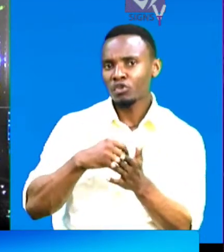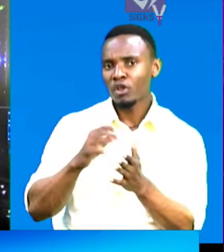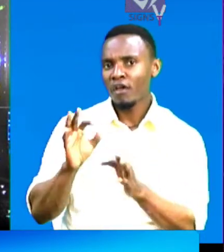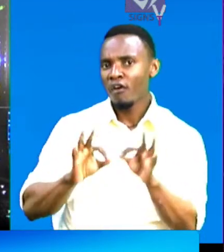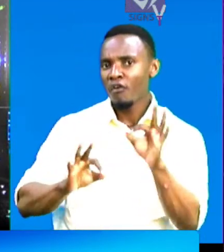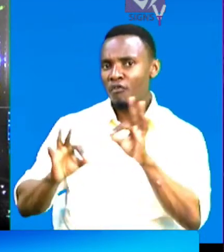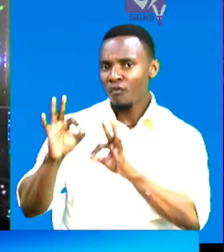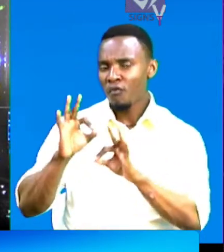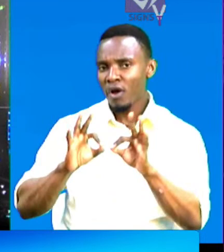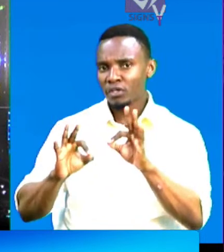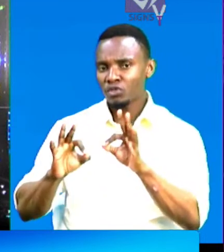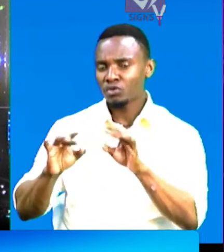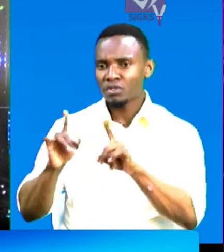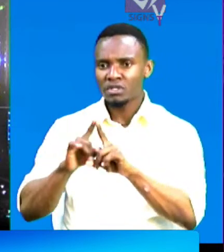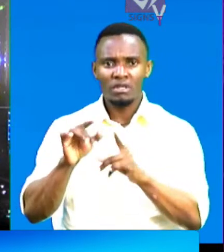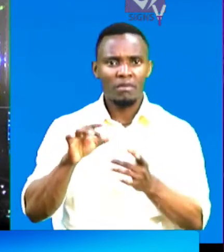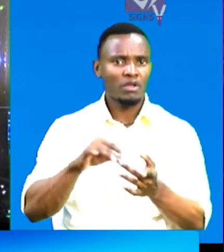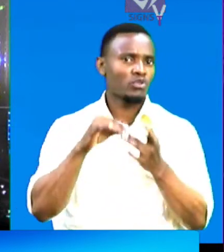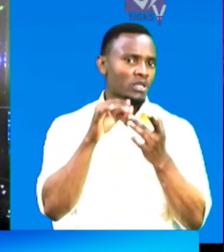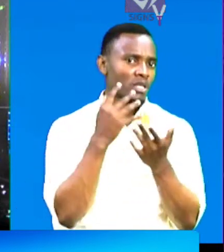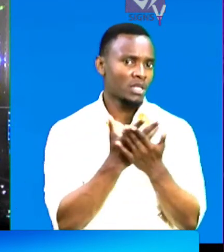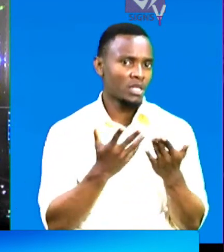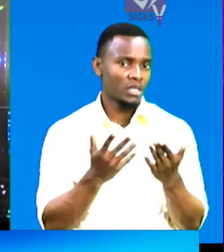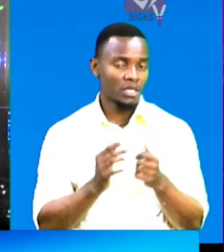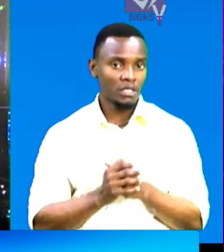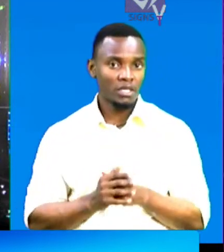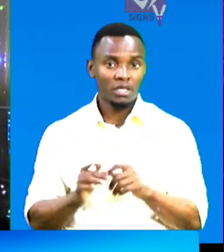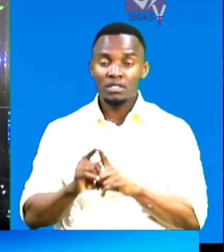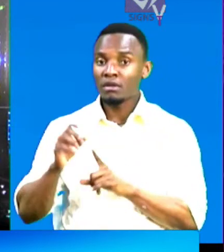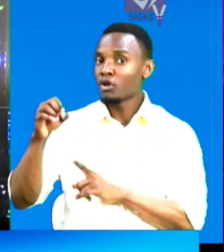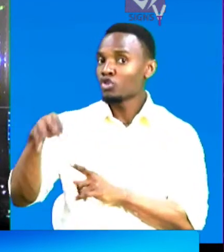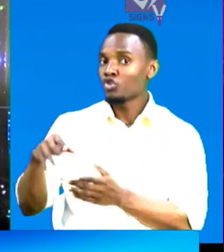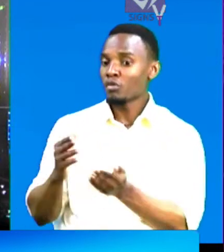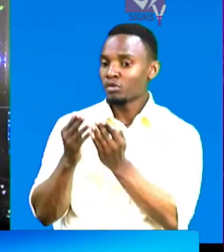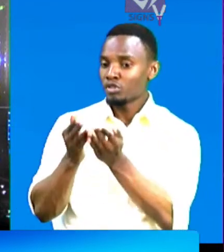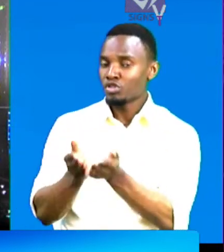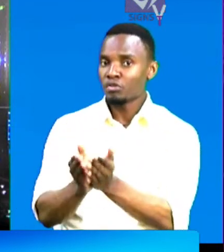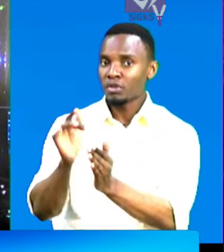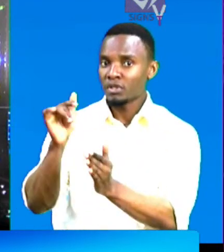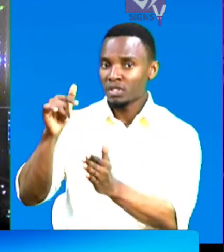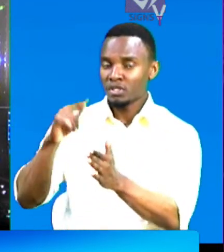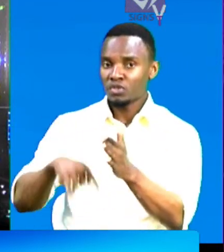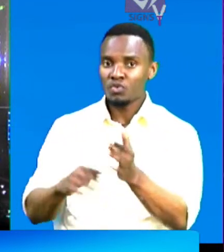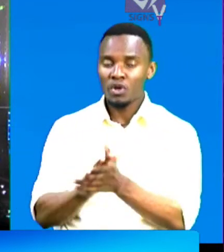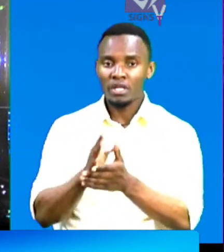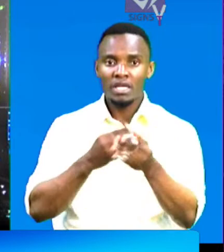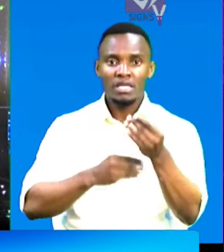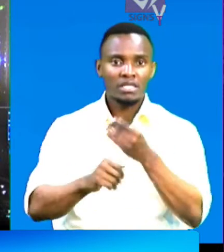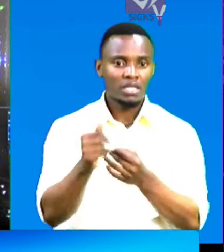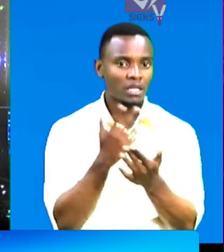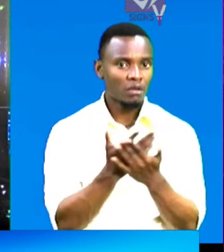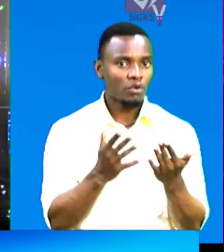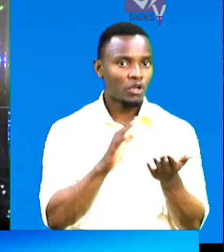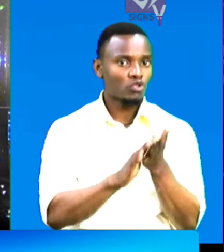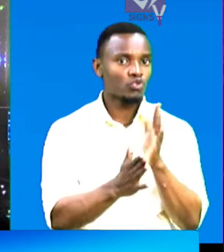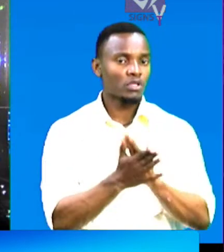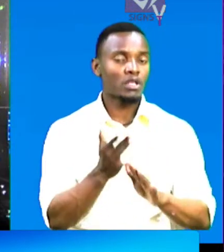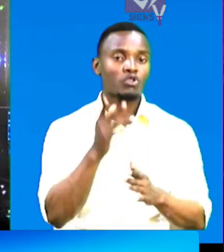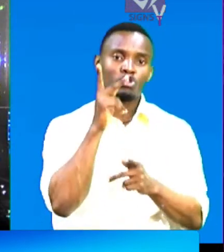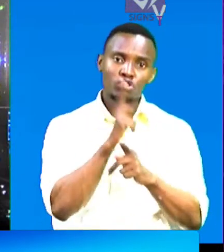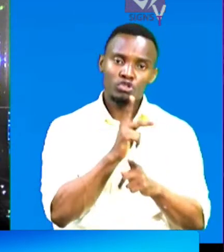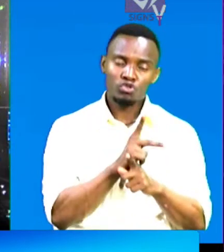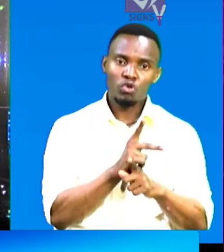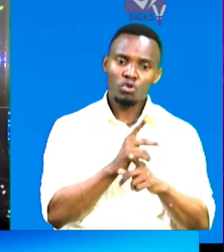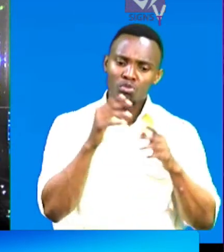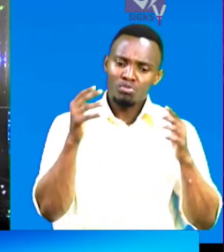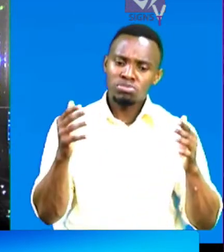or a unique item. Essentially, dropshipping is selling products without storing large